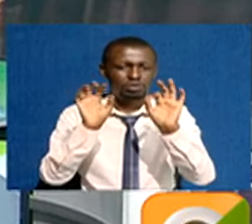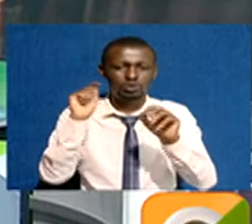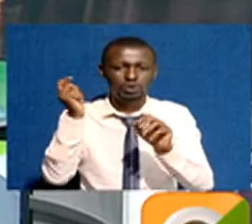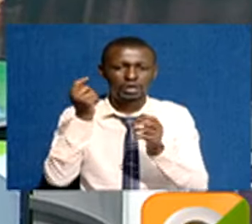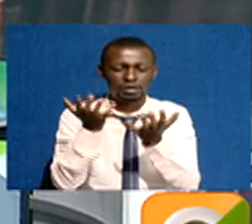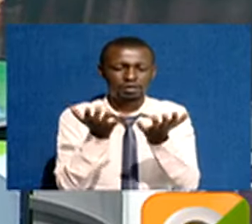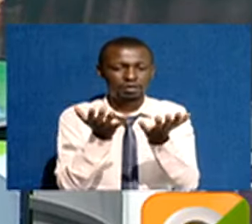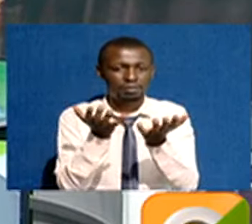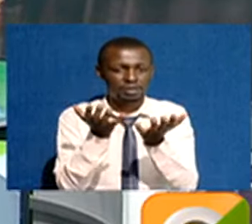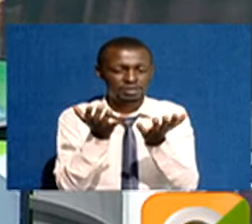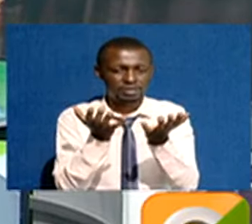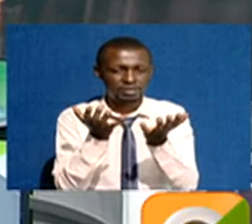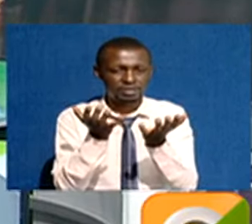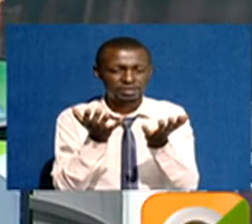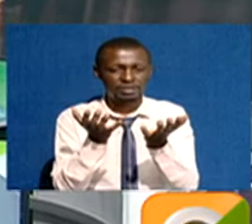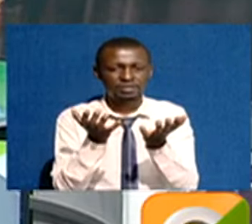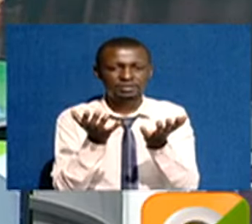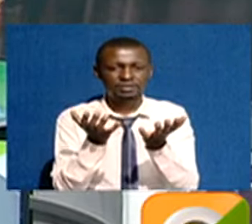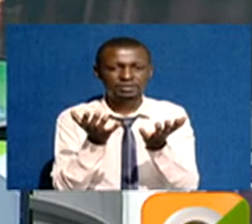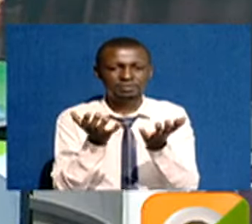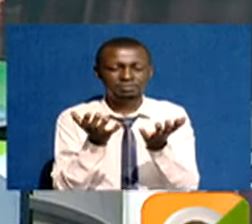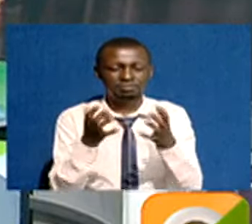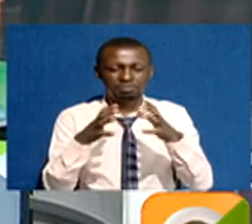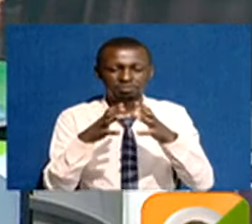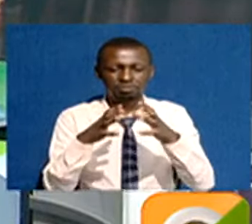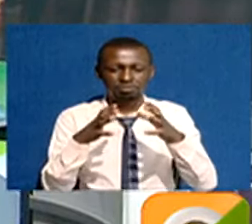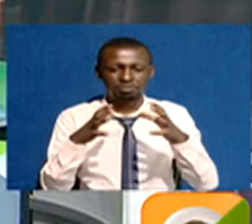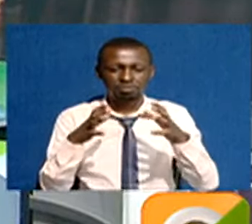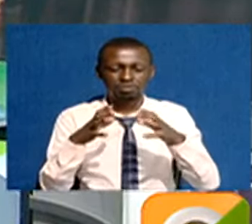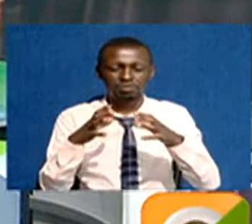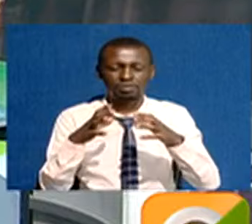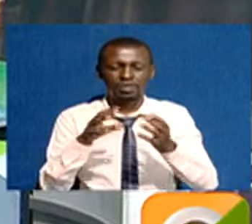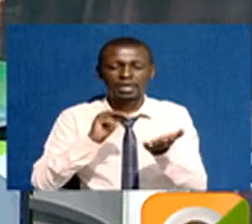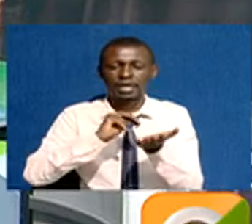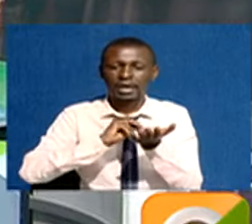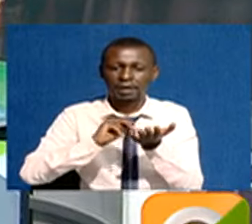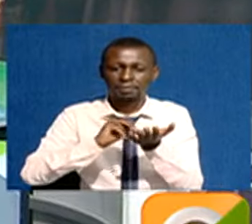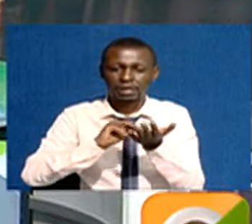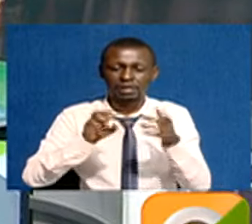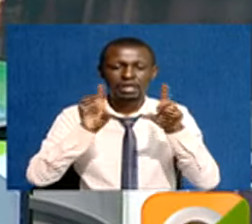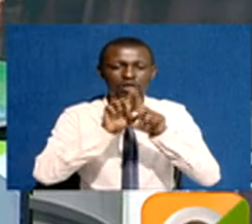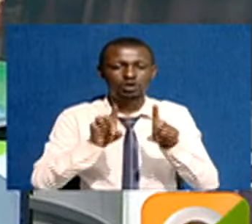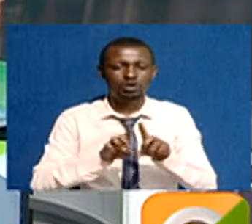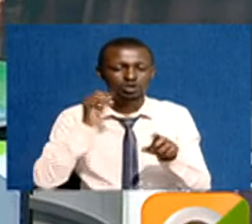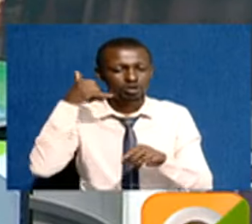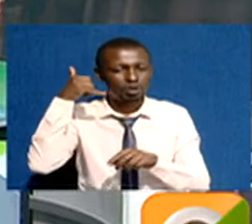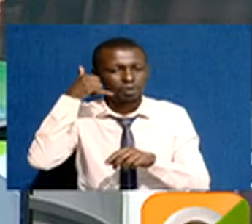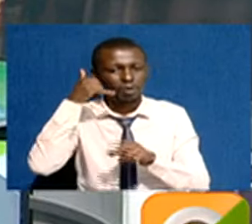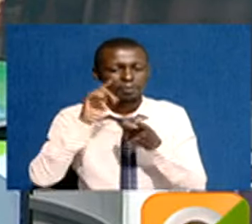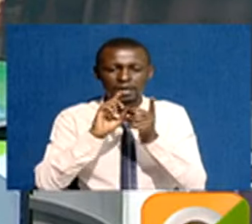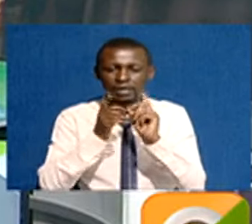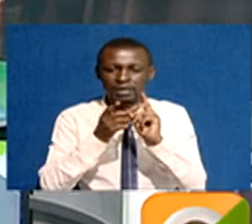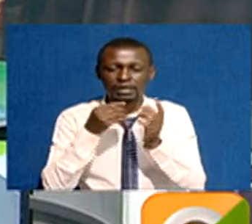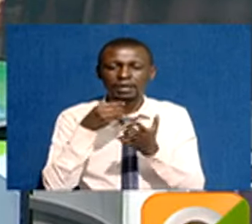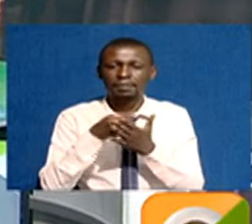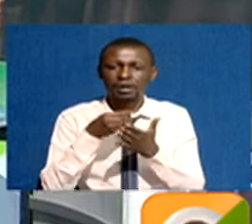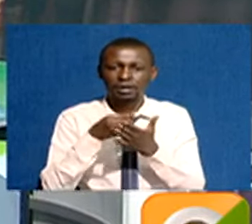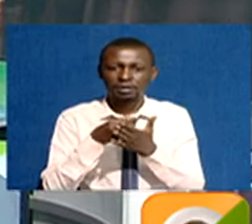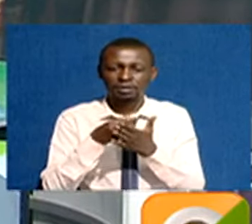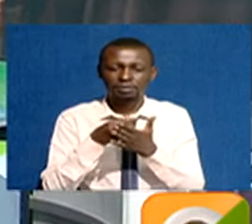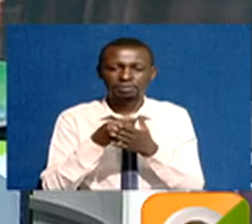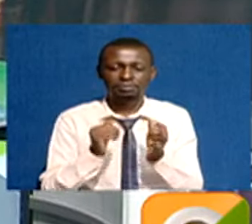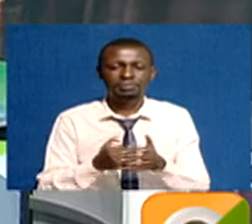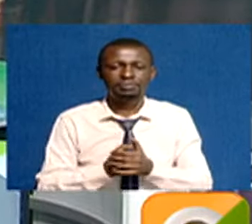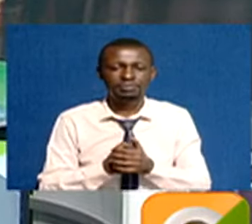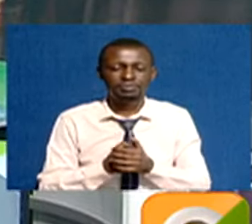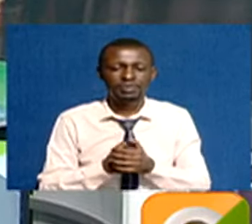business with the growth of Mpesa and mobile data revenue. Its earnings before interest and tax marked history